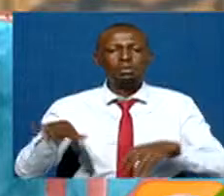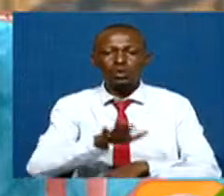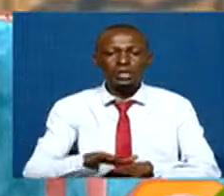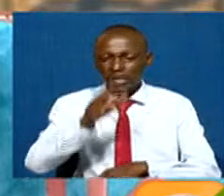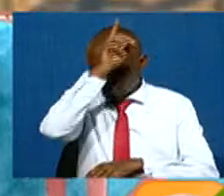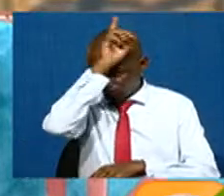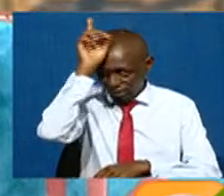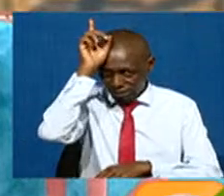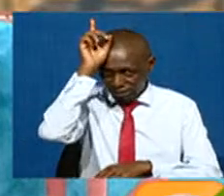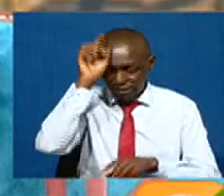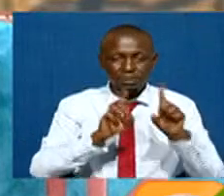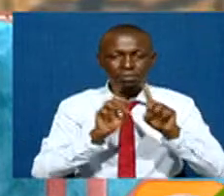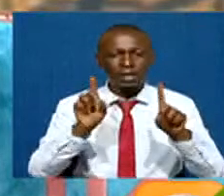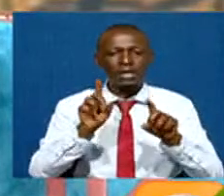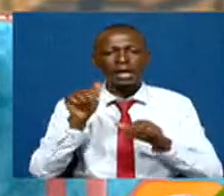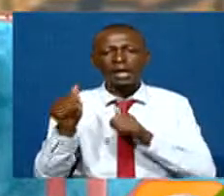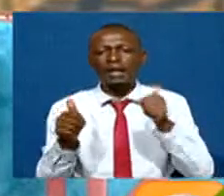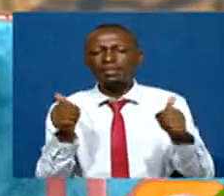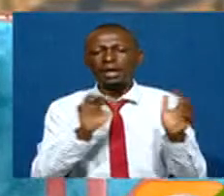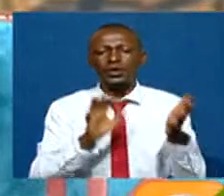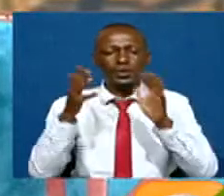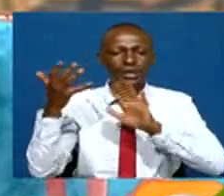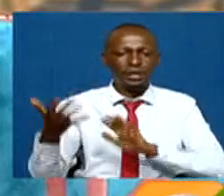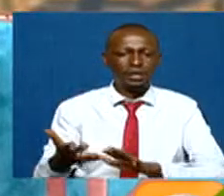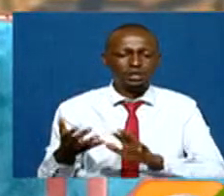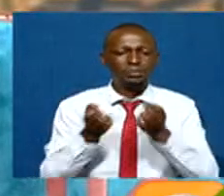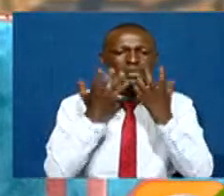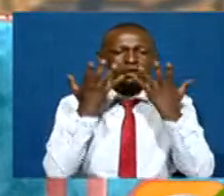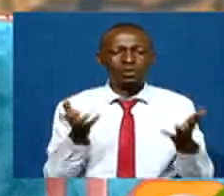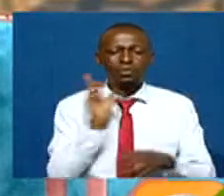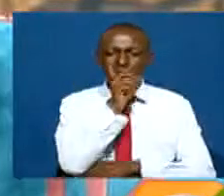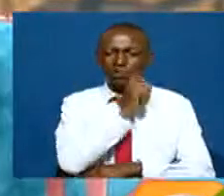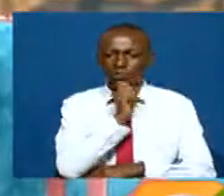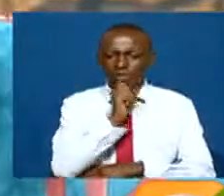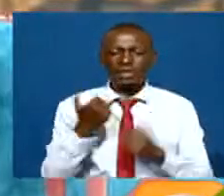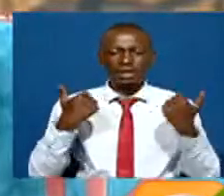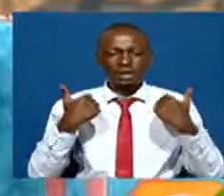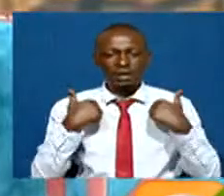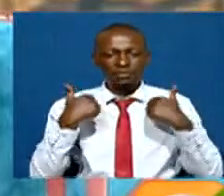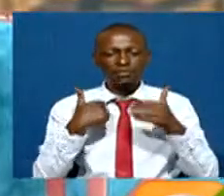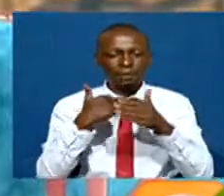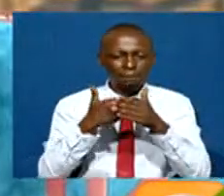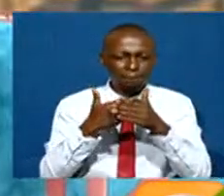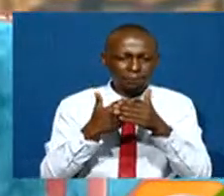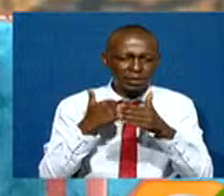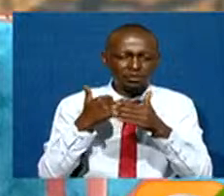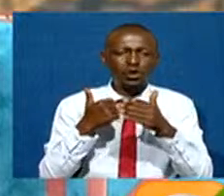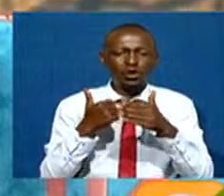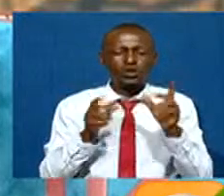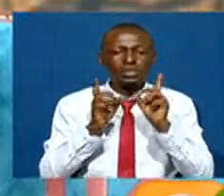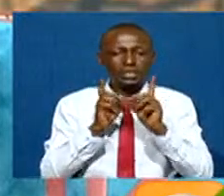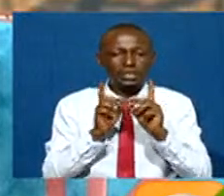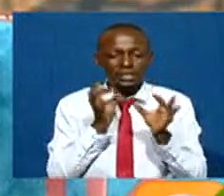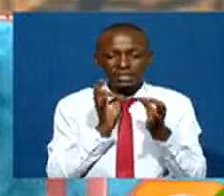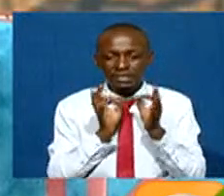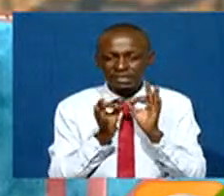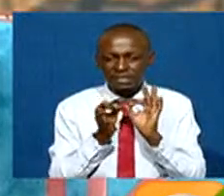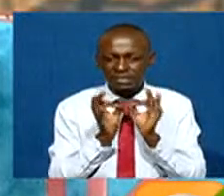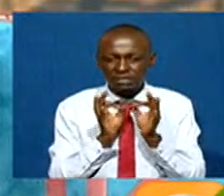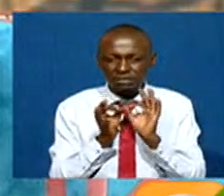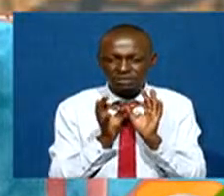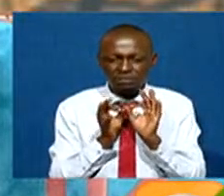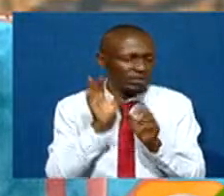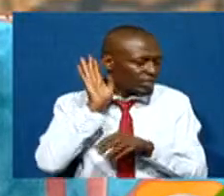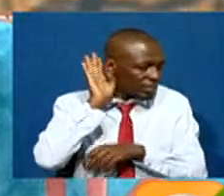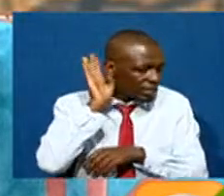But the other aspect, Jeff, is that, like I said, we have an earlier deadline. So that in the event they may not have